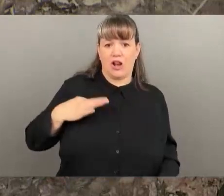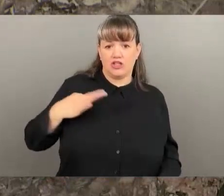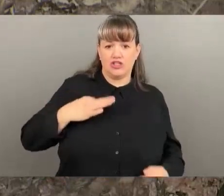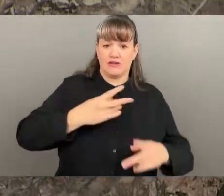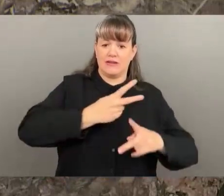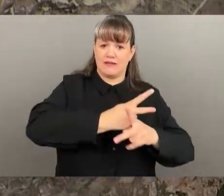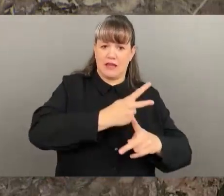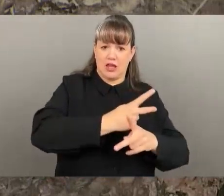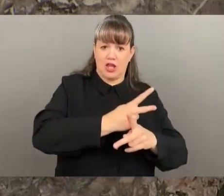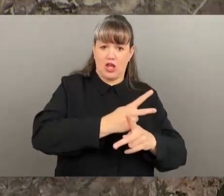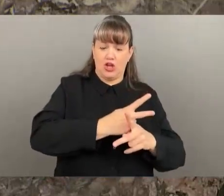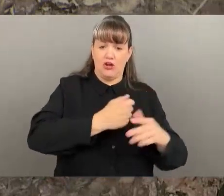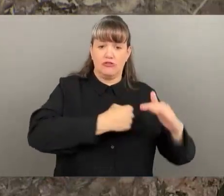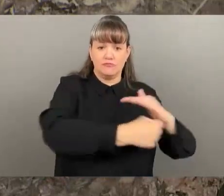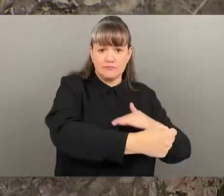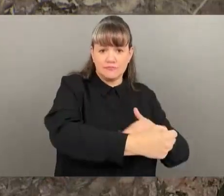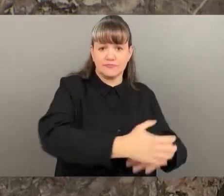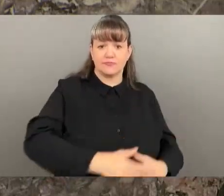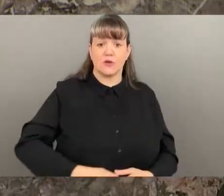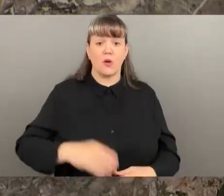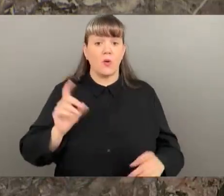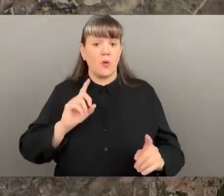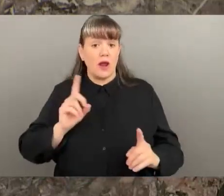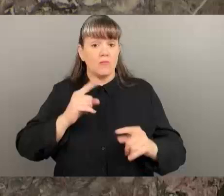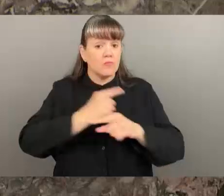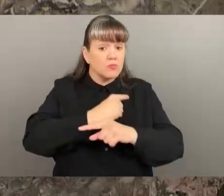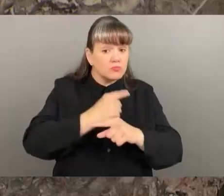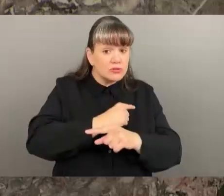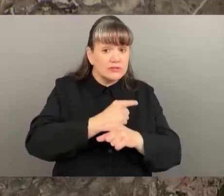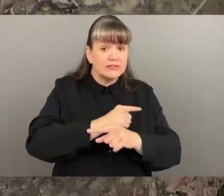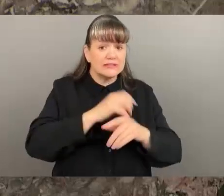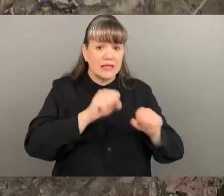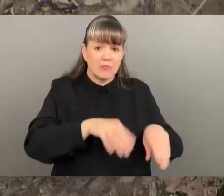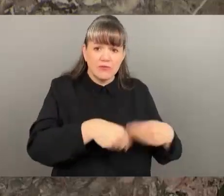where it is appropriate and where it is required. Mr. Speaker, this is an